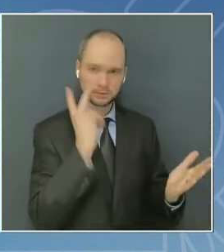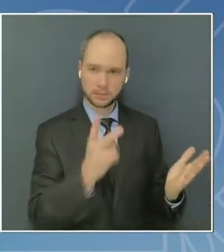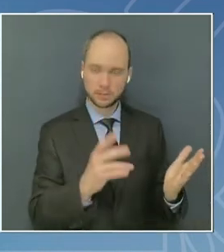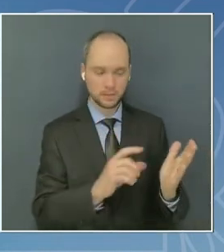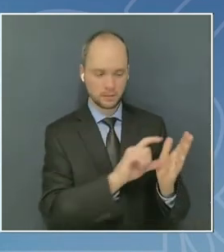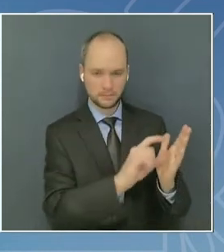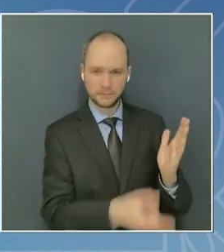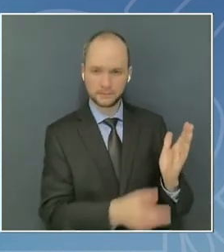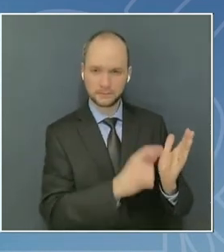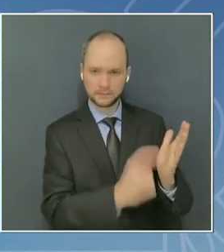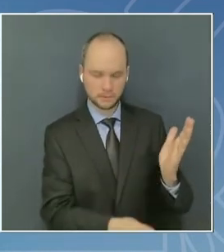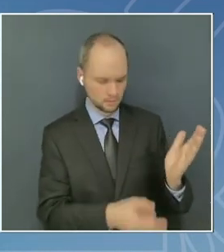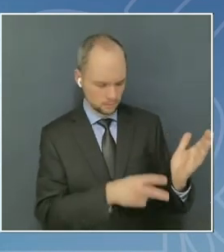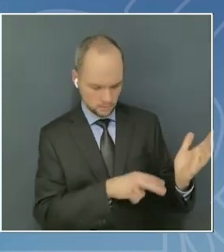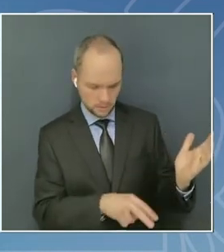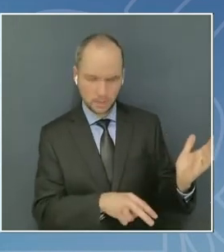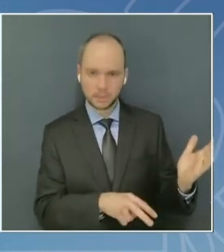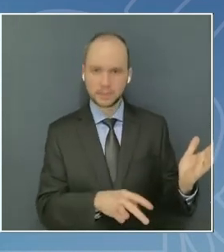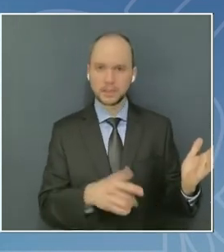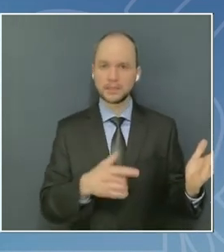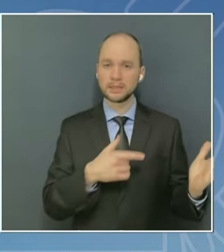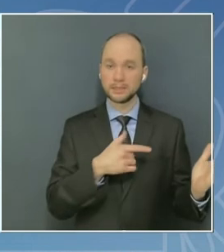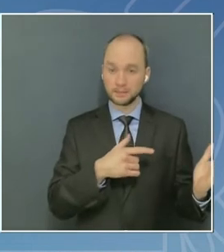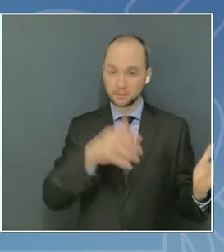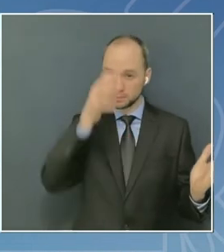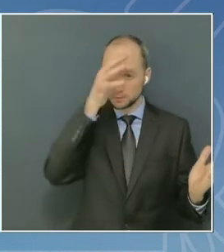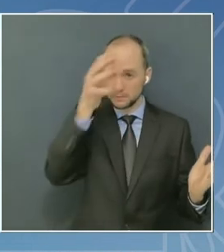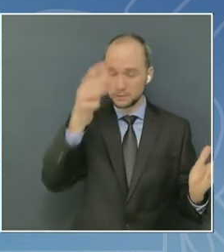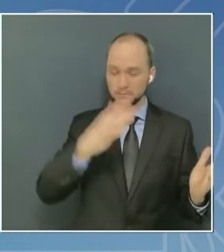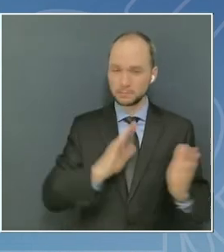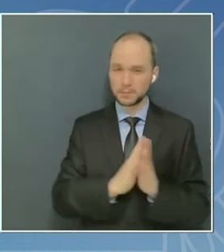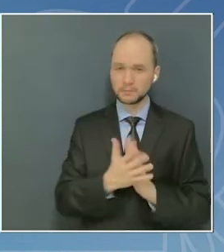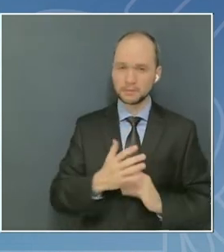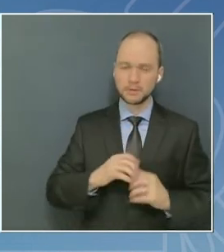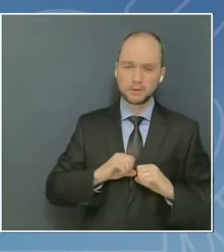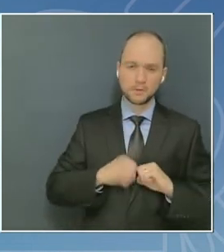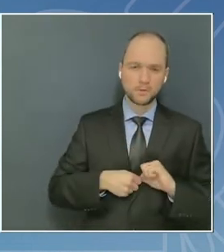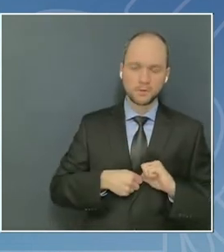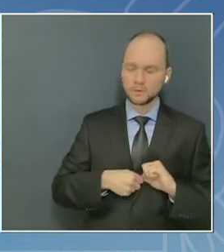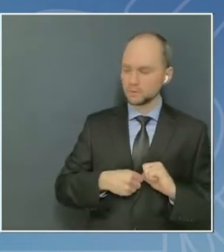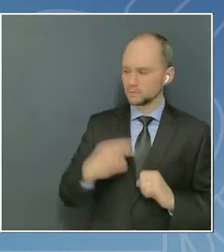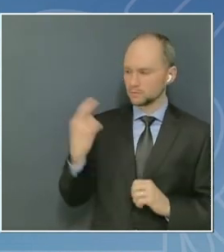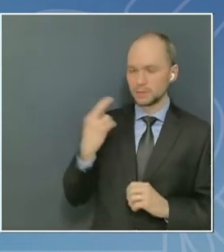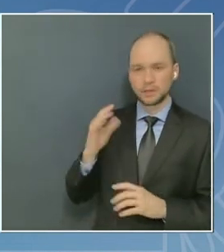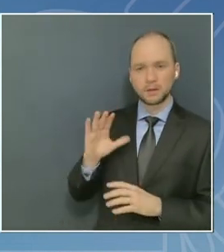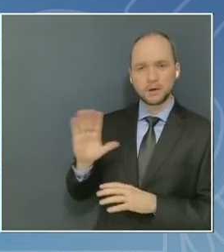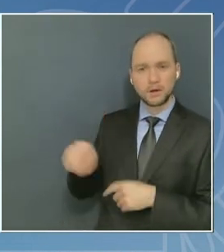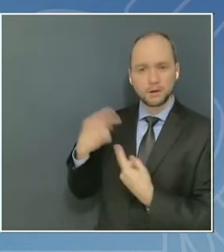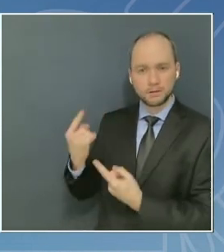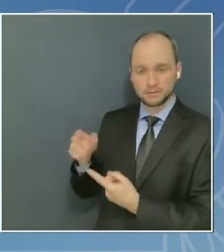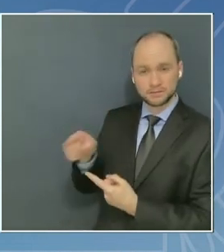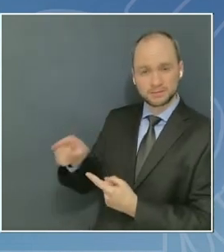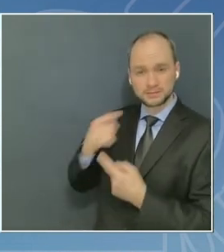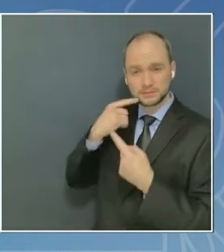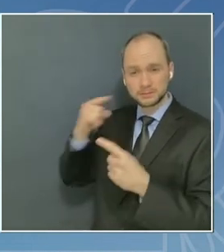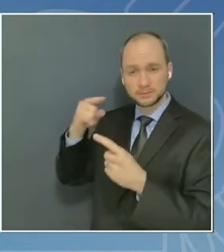all of her success from him. And he decided to let her go to college instead.